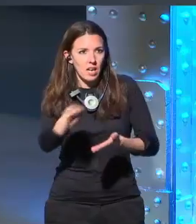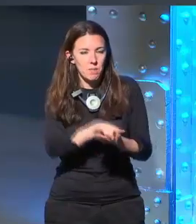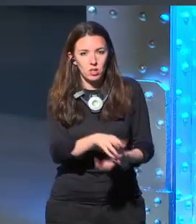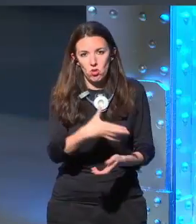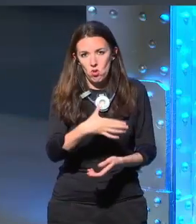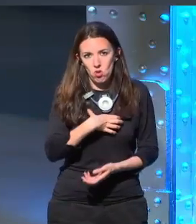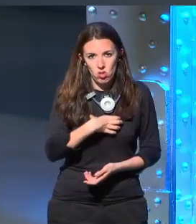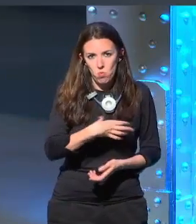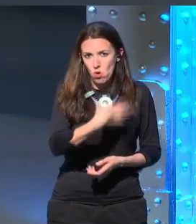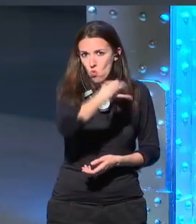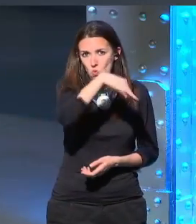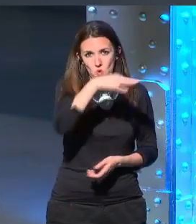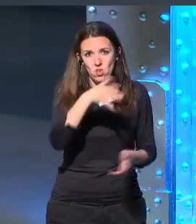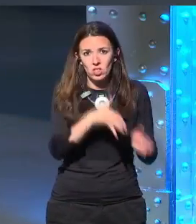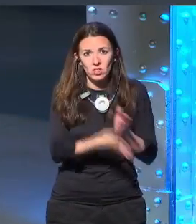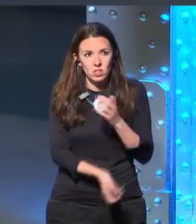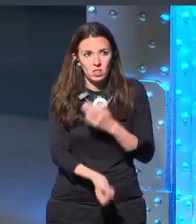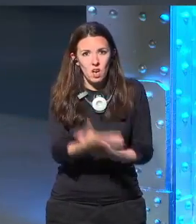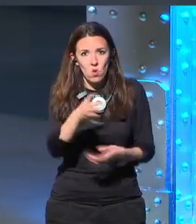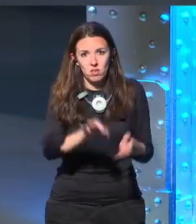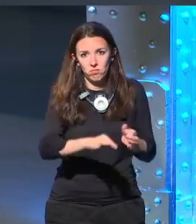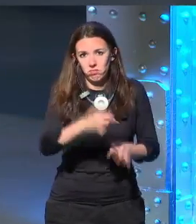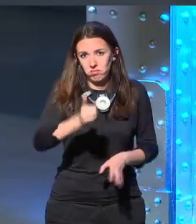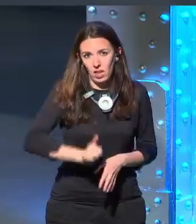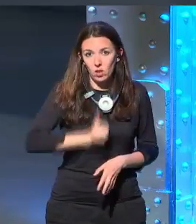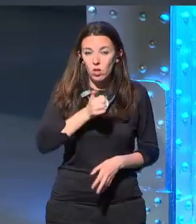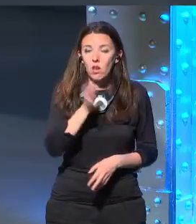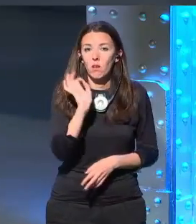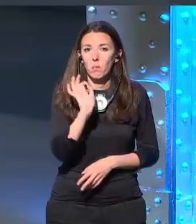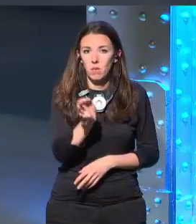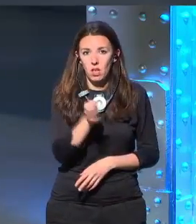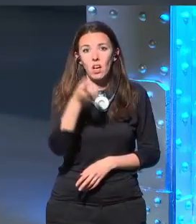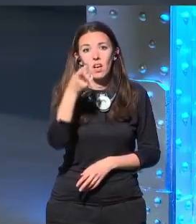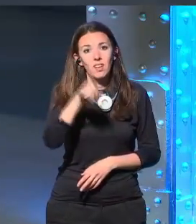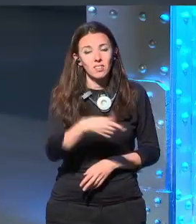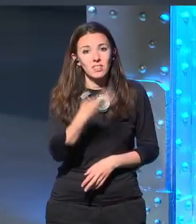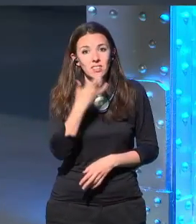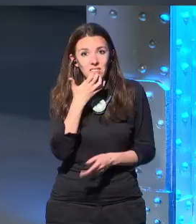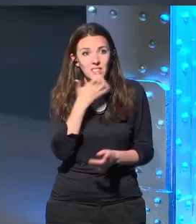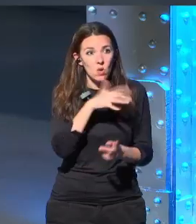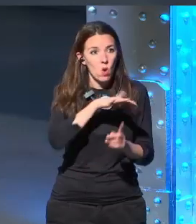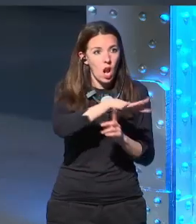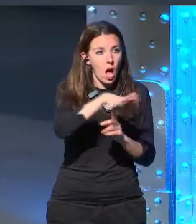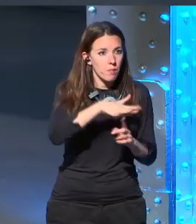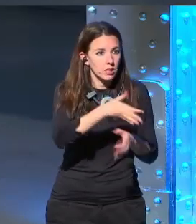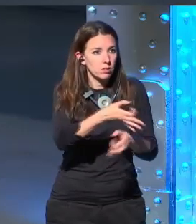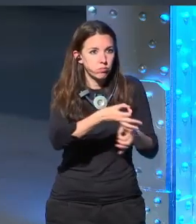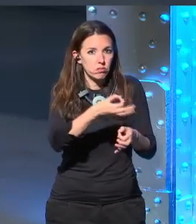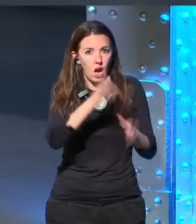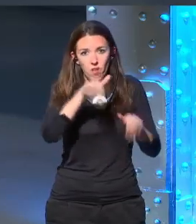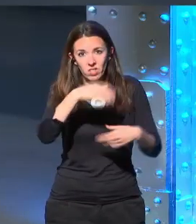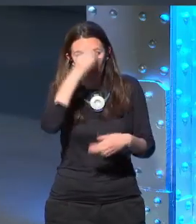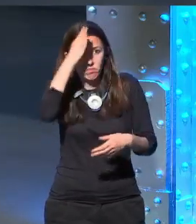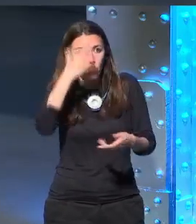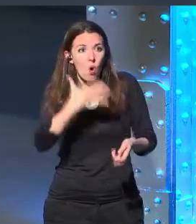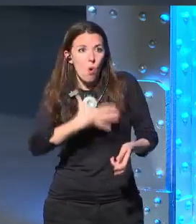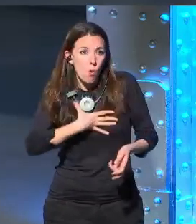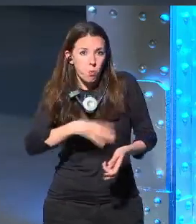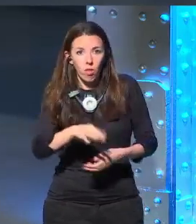unique, singular, and just happen by mere chance. But without the right